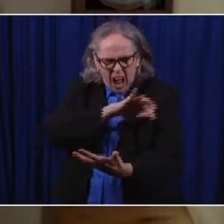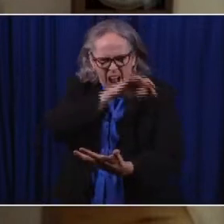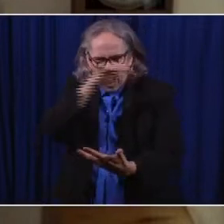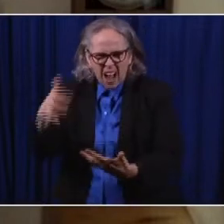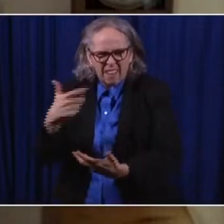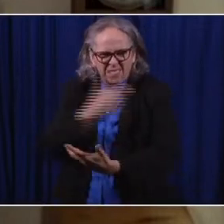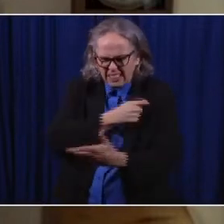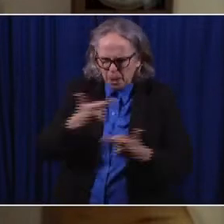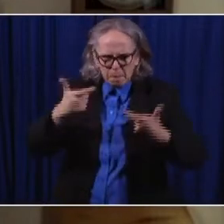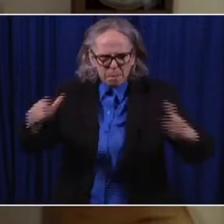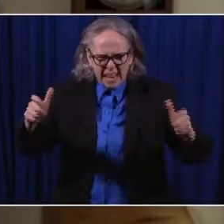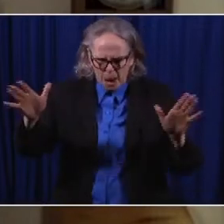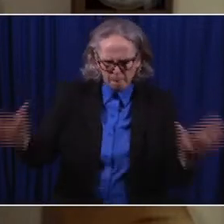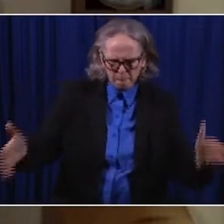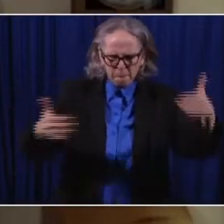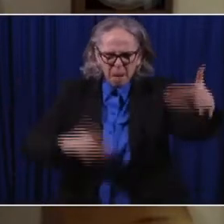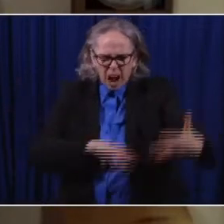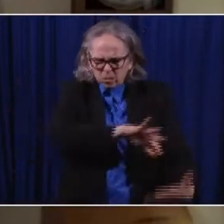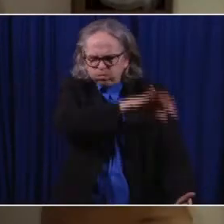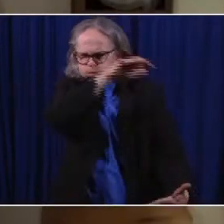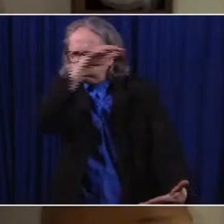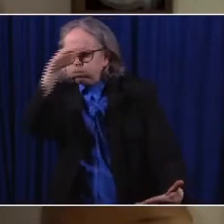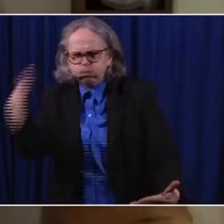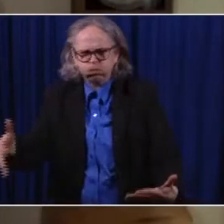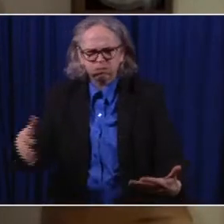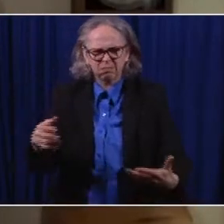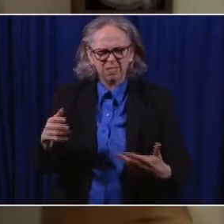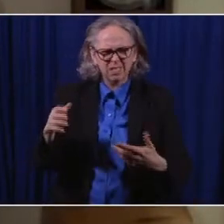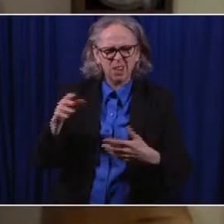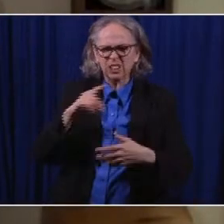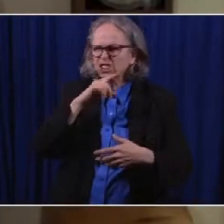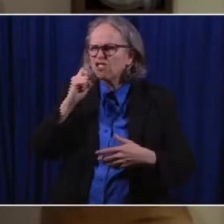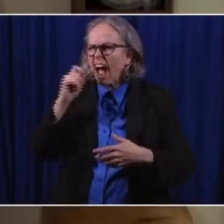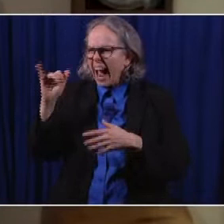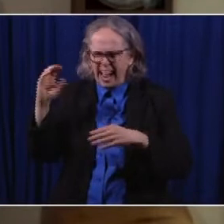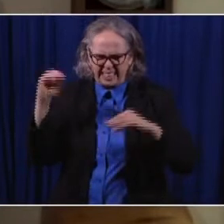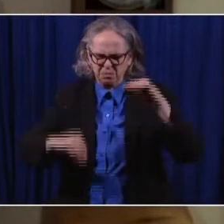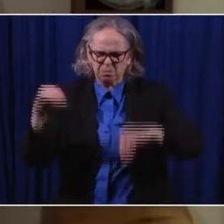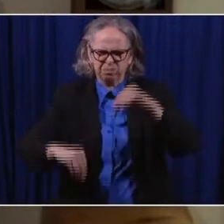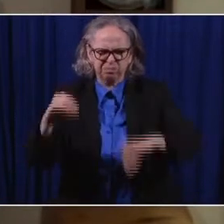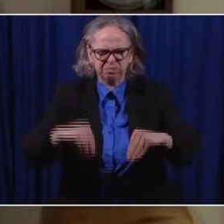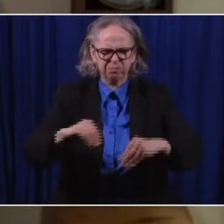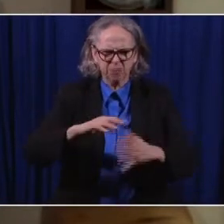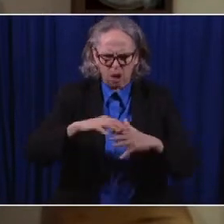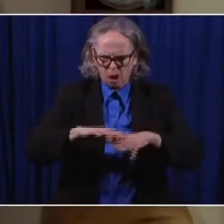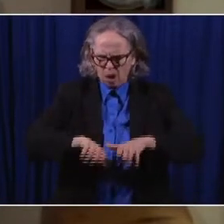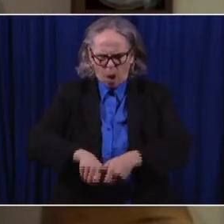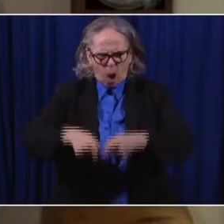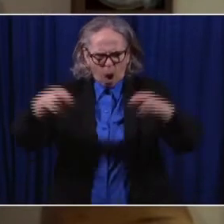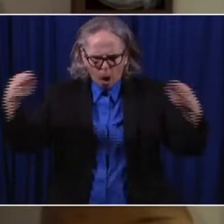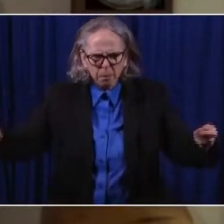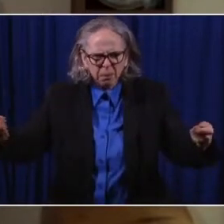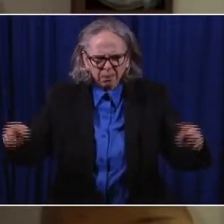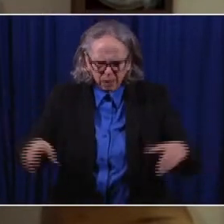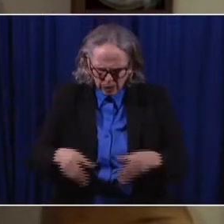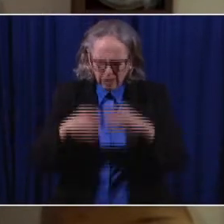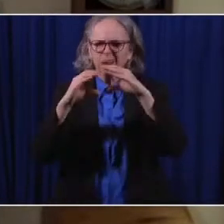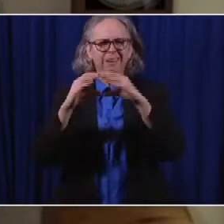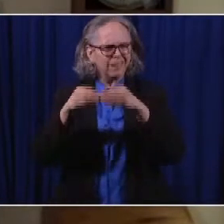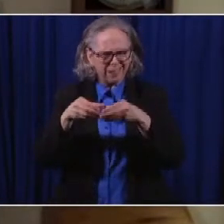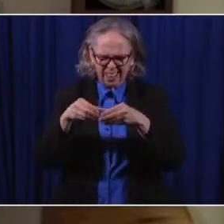as you know, because it's got all the dry ice in it. But then when they open it up, it's not too big. But thank you for what you